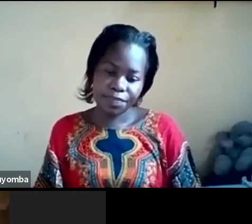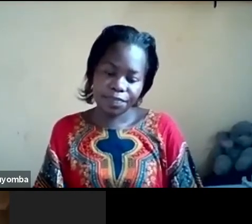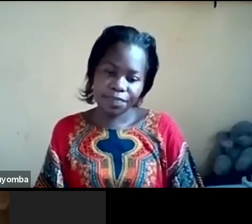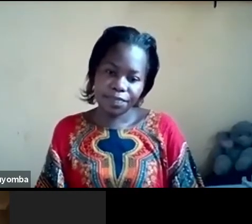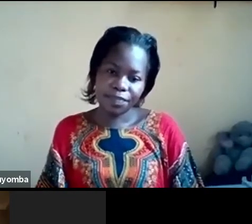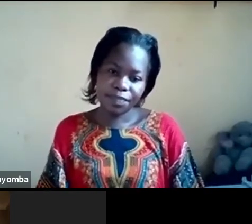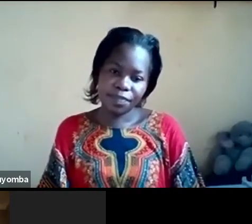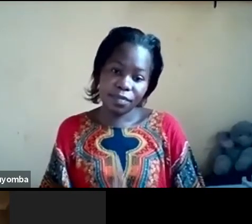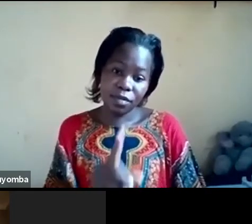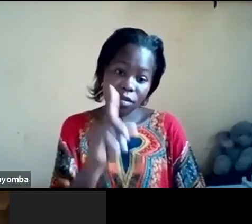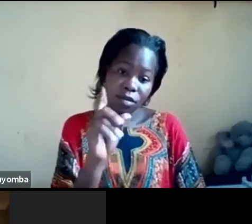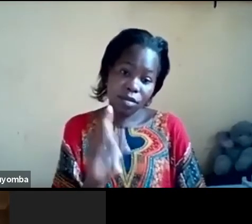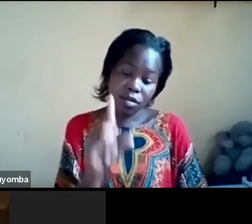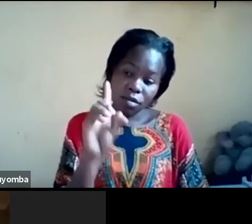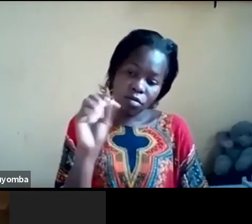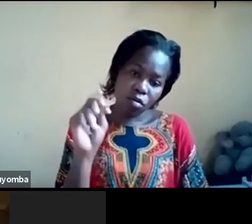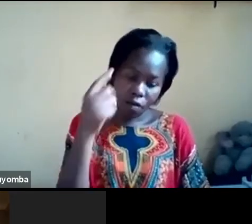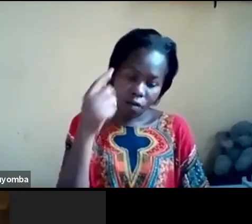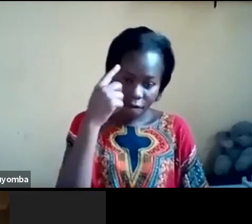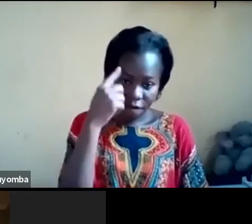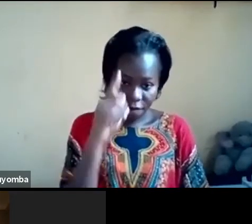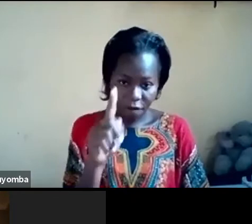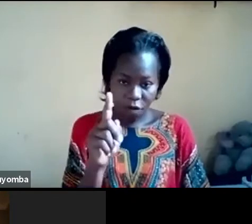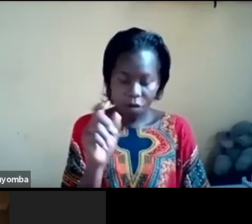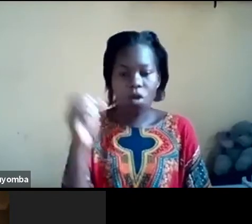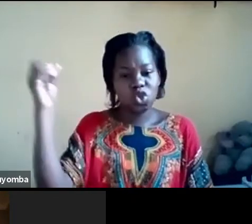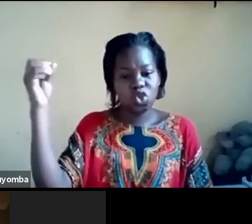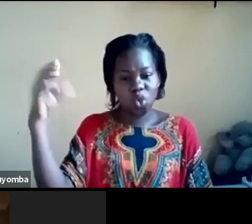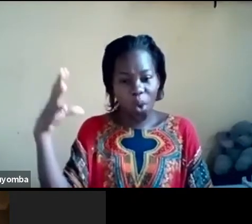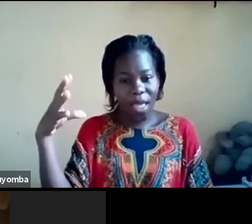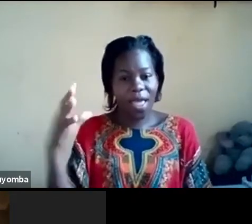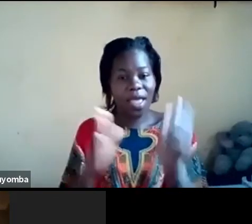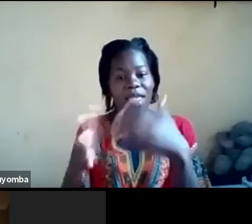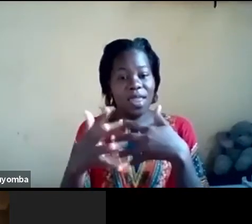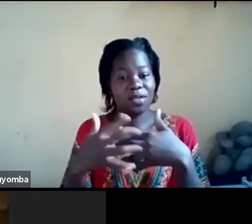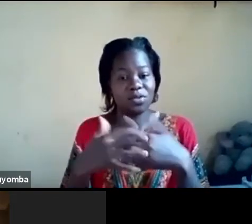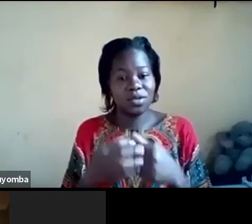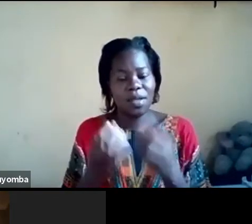for the solar industry. There's a lot